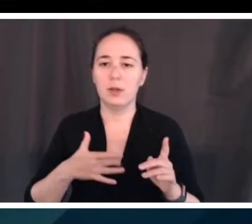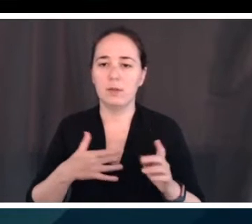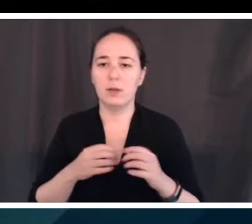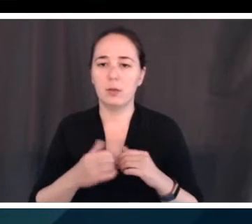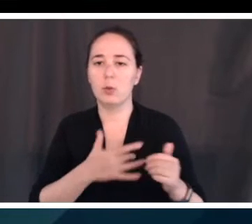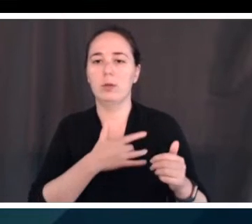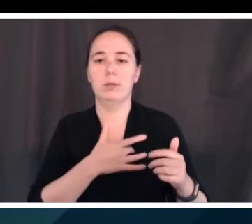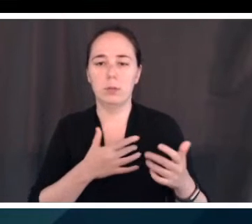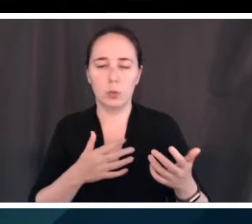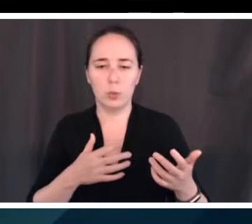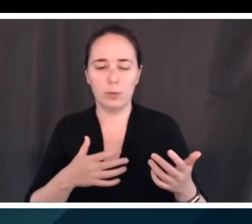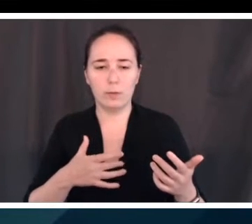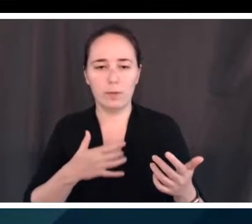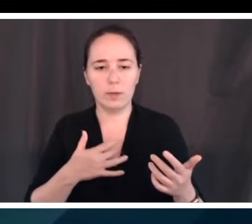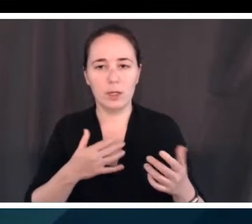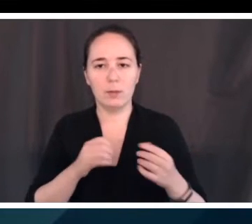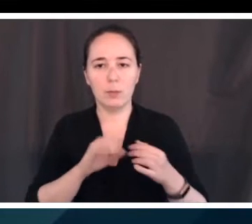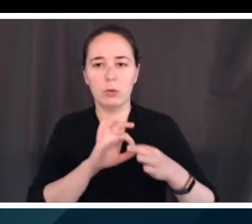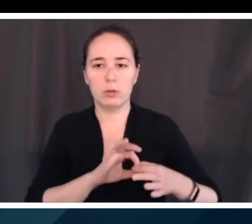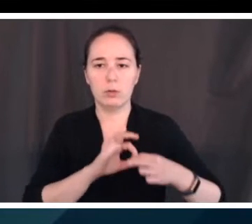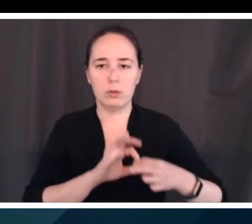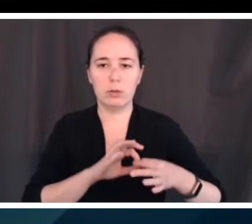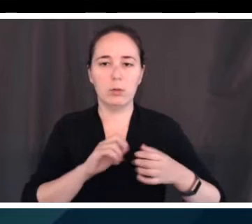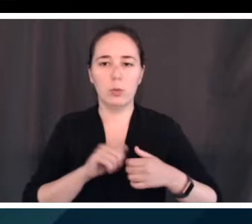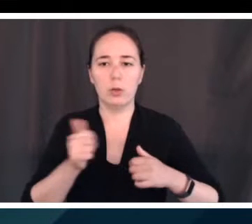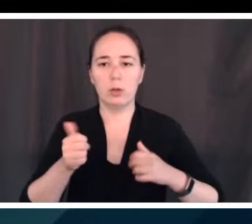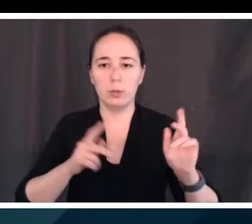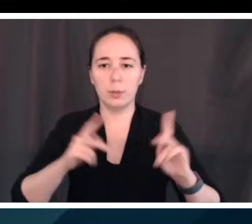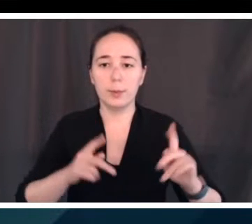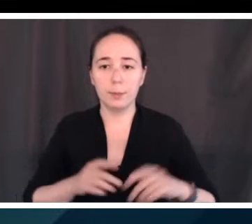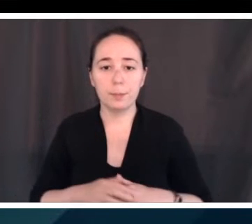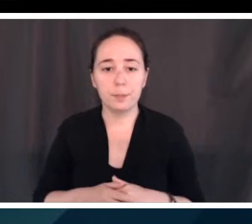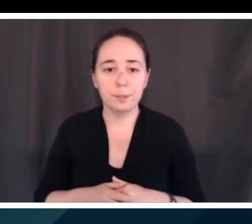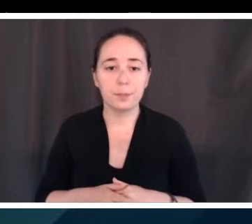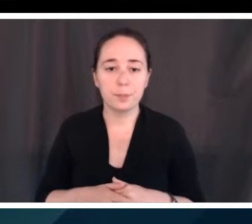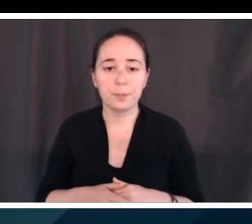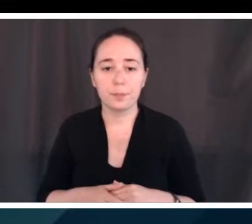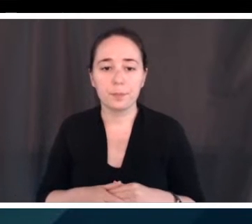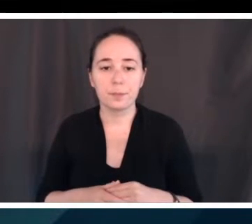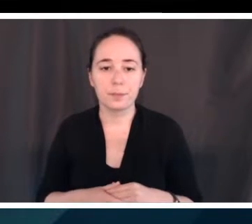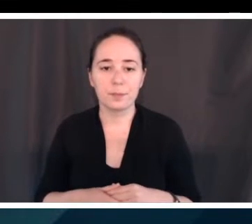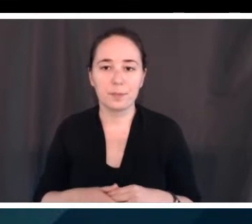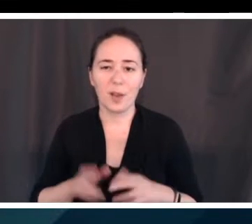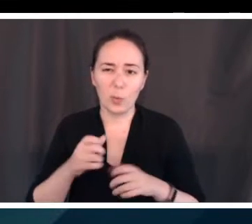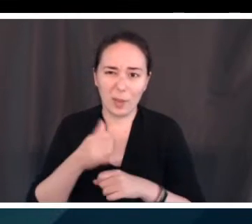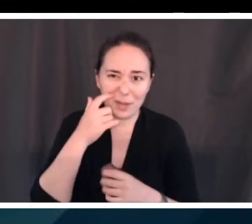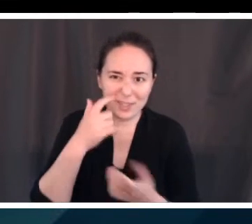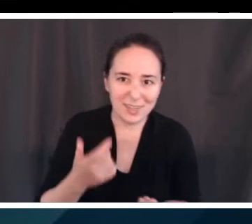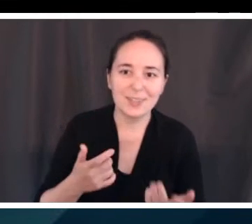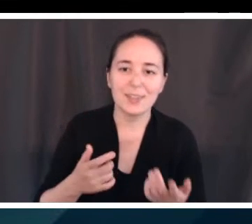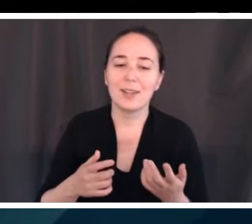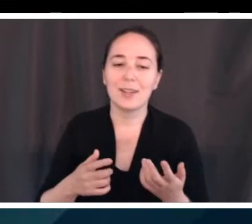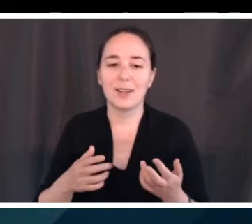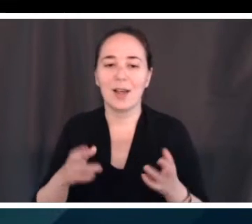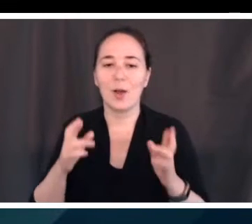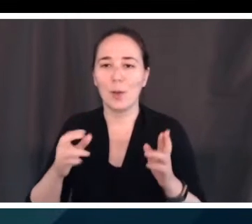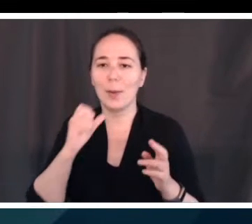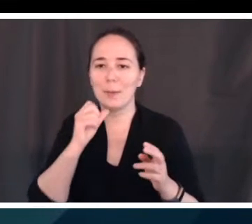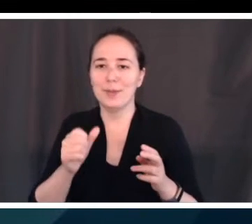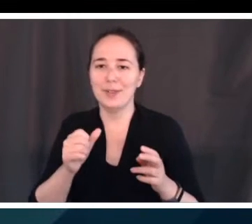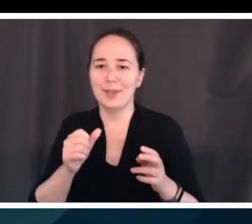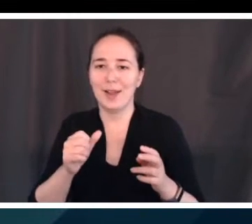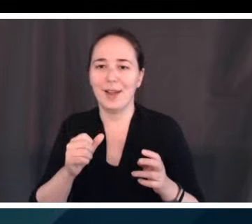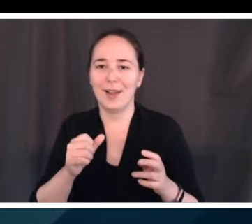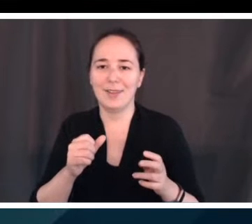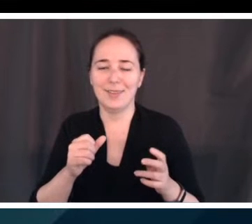uh, connected with them. And I hope that makes sense, and I hope I'm not talking crazy,